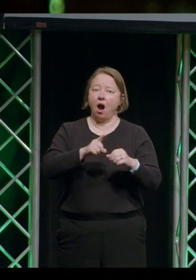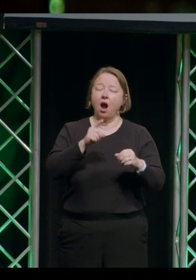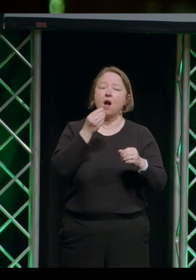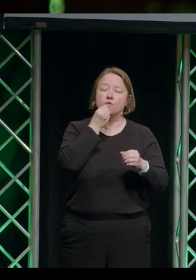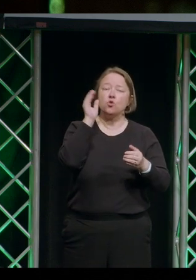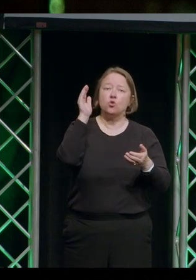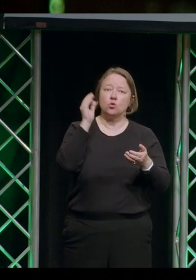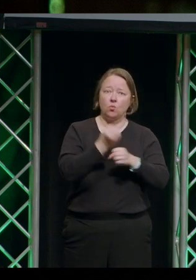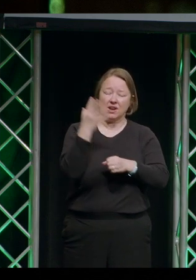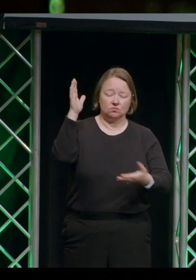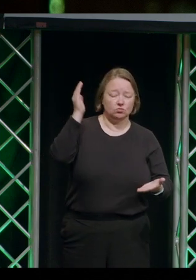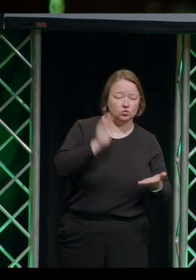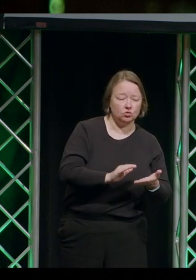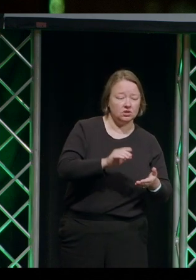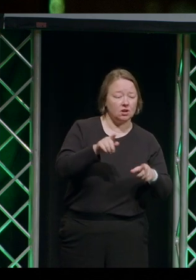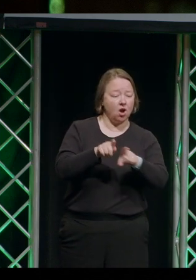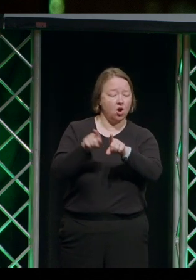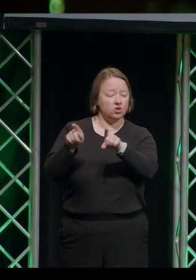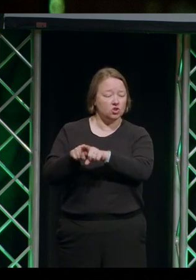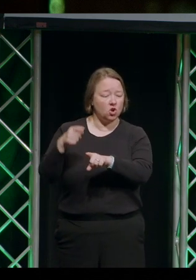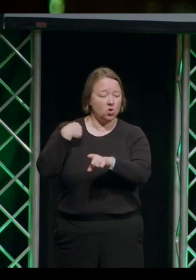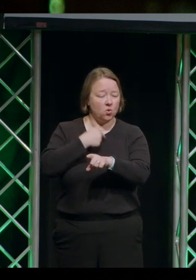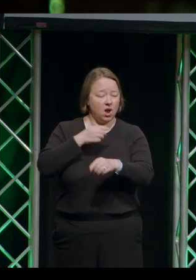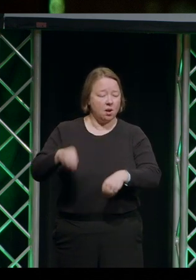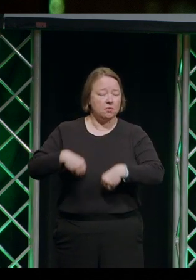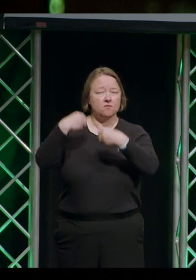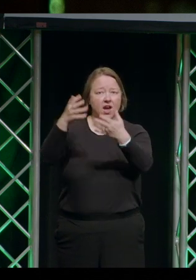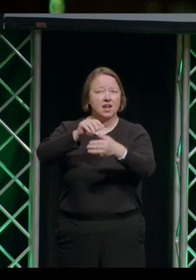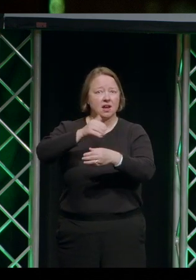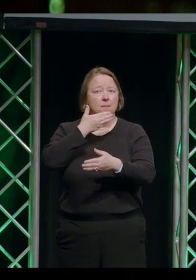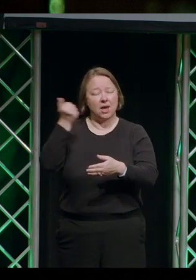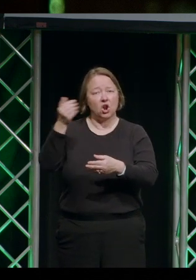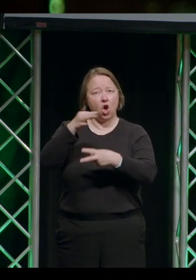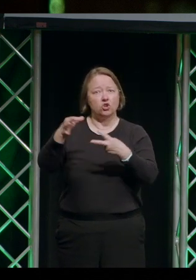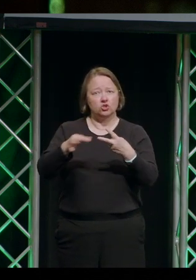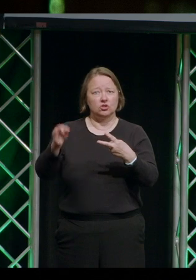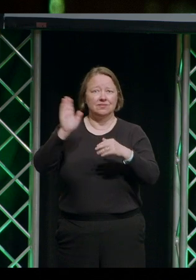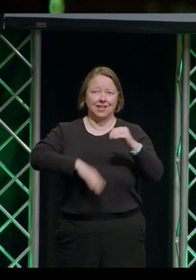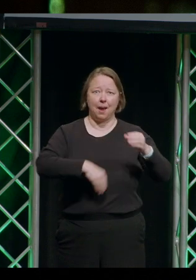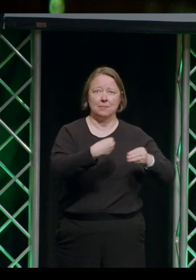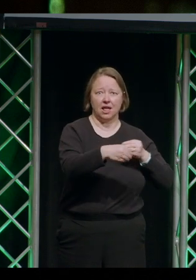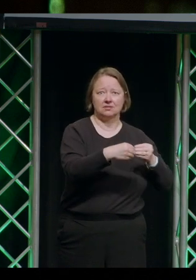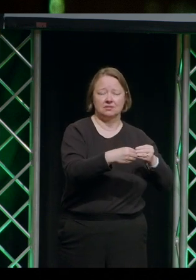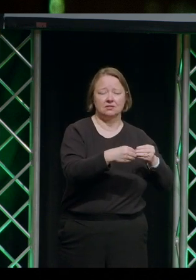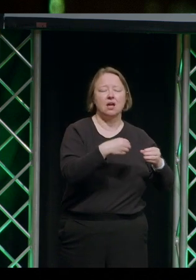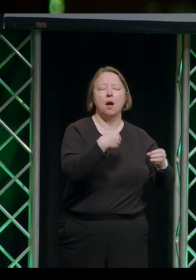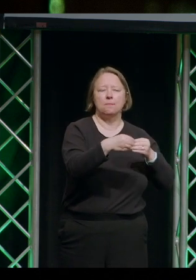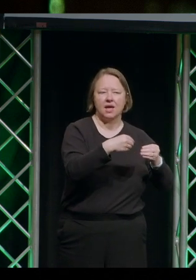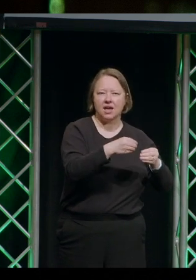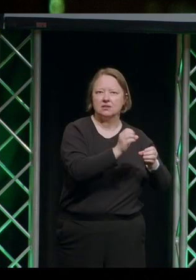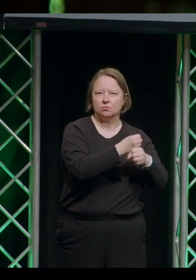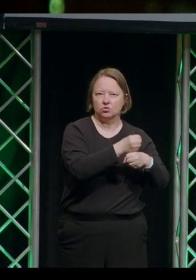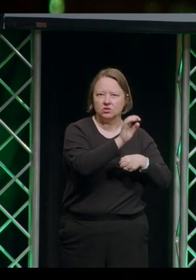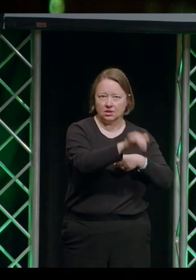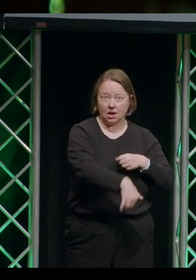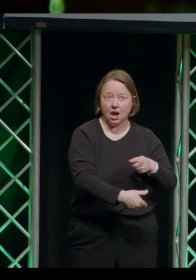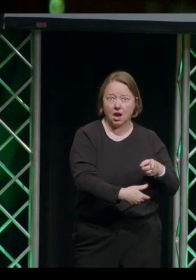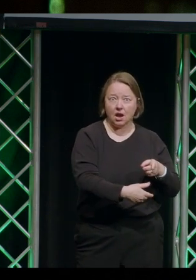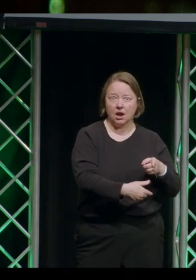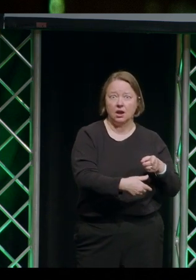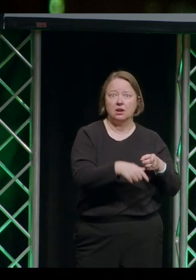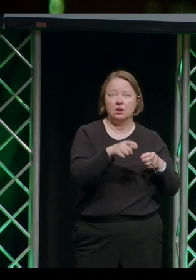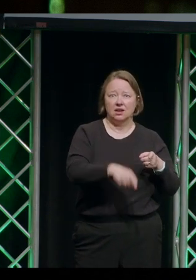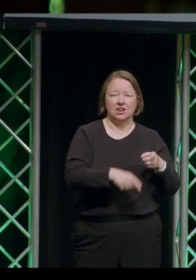providing a viable and less resource alternative to plastic, which plastics production itself is